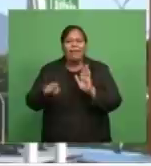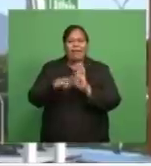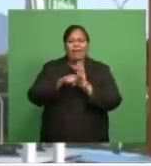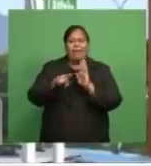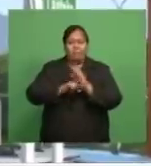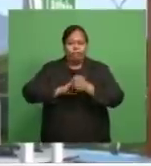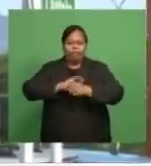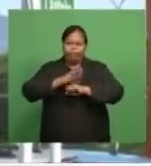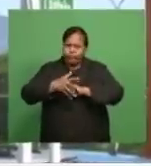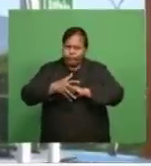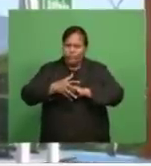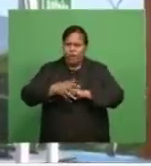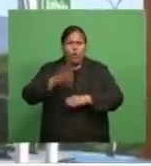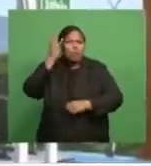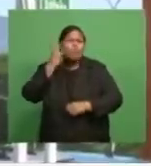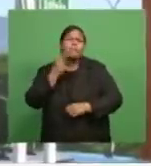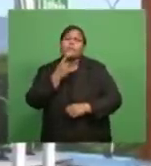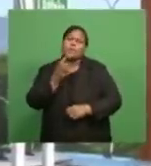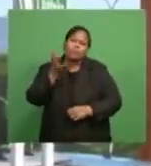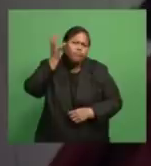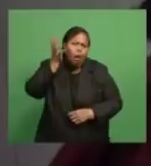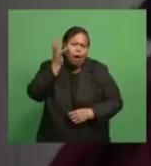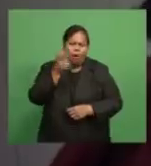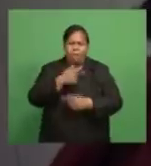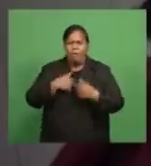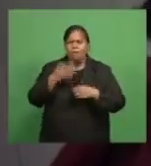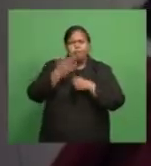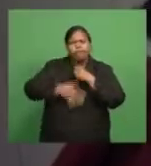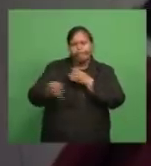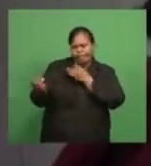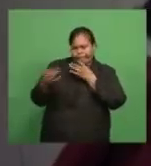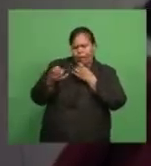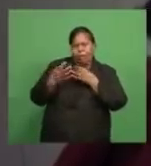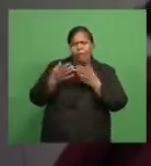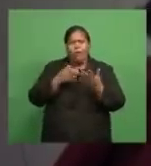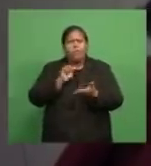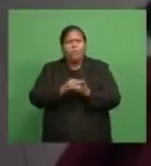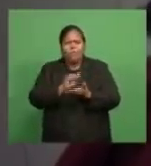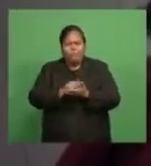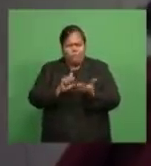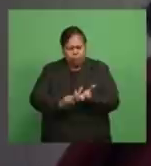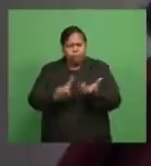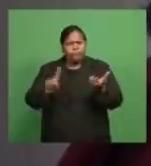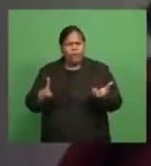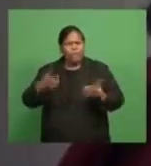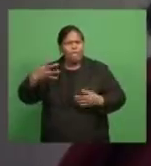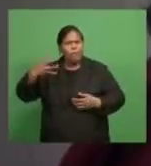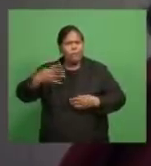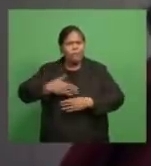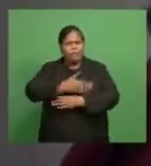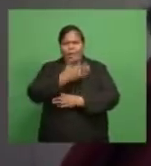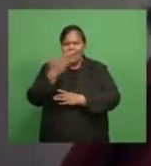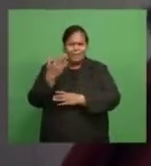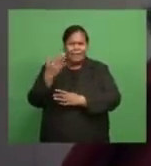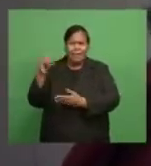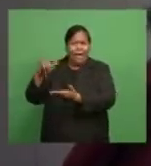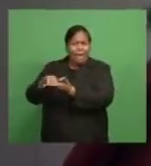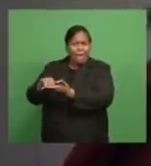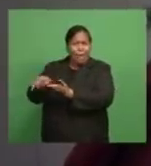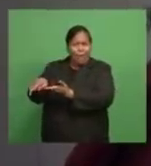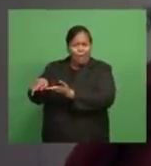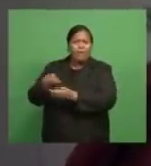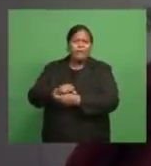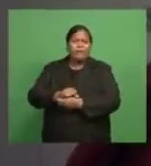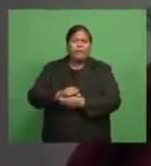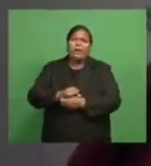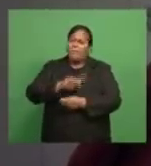Mborenivalu expressed remorse, saying she was not properly informed about the need to self-isolate for 14 days at the airport. She says all she